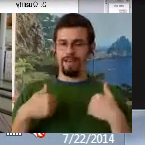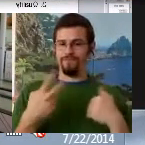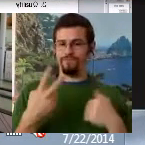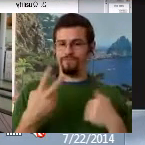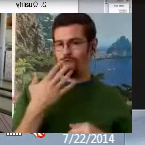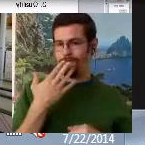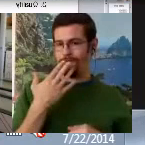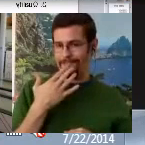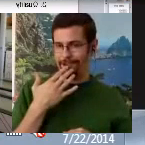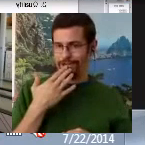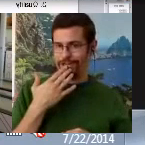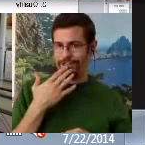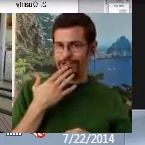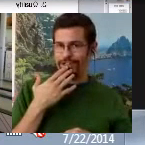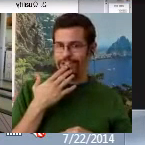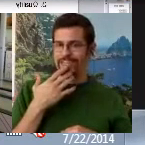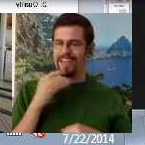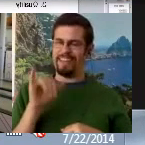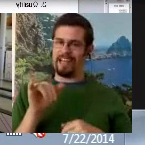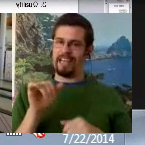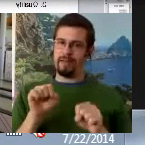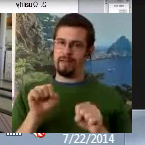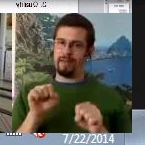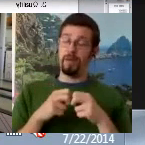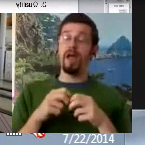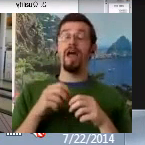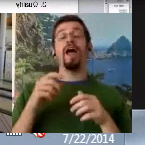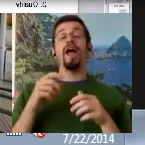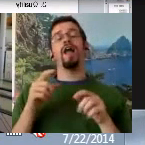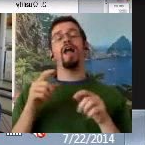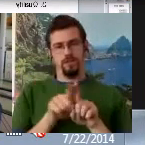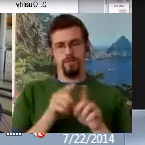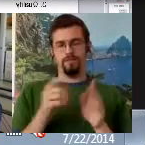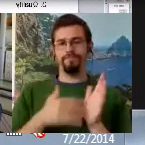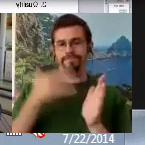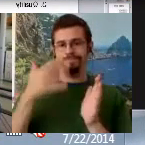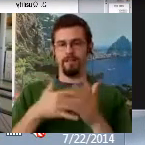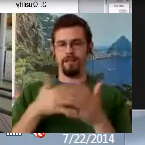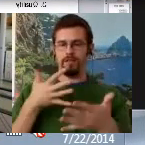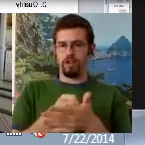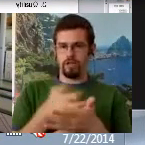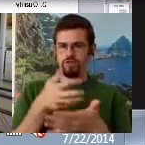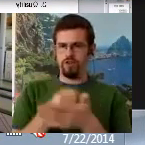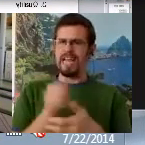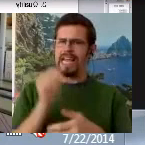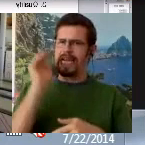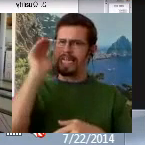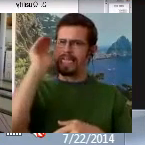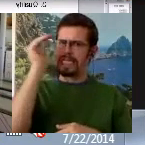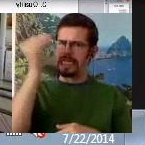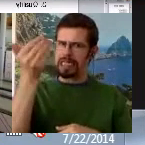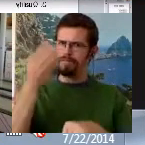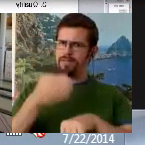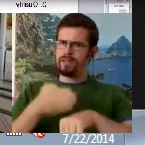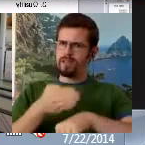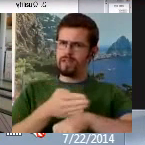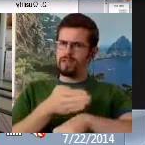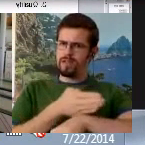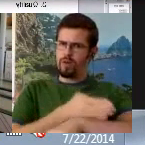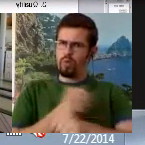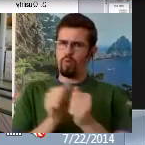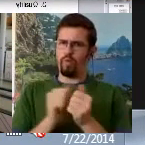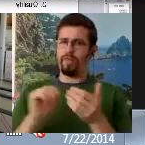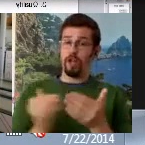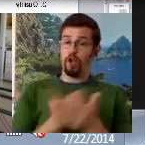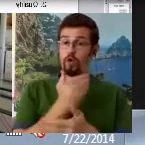The fill issues can be a problem. And I also noticed some crashing, which seems to be getting better in newer versions of Firefox. But